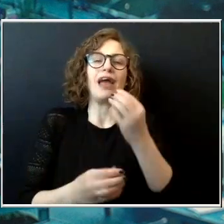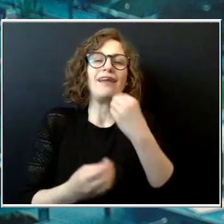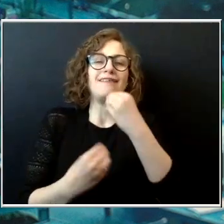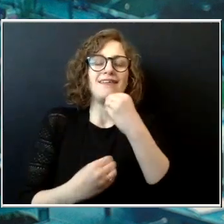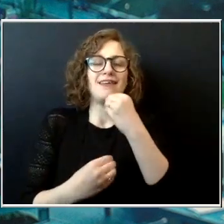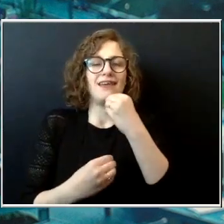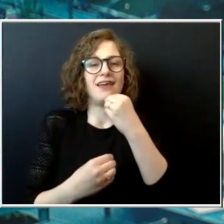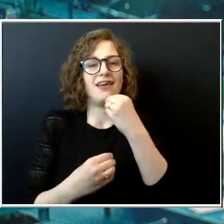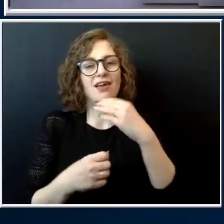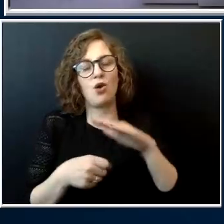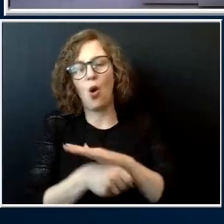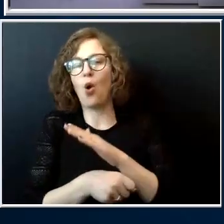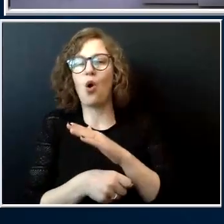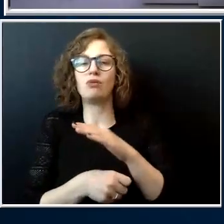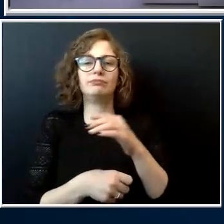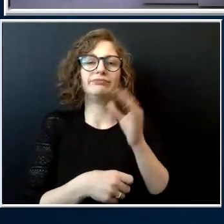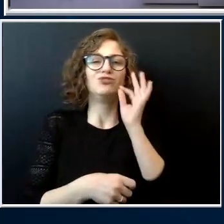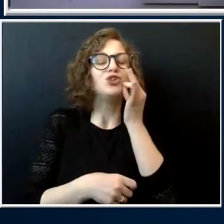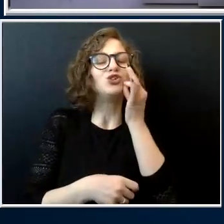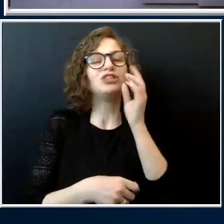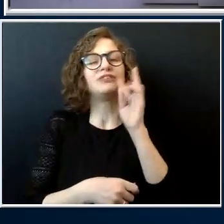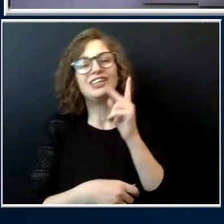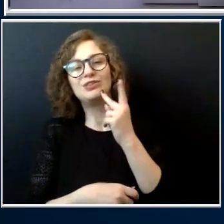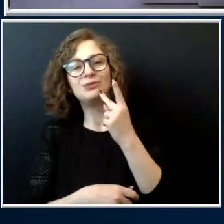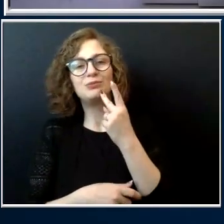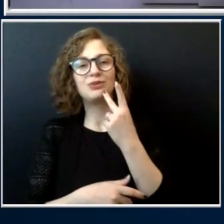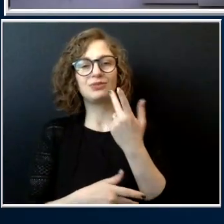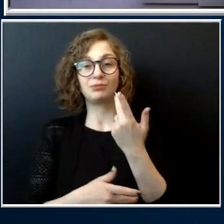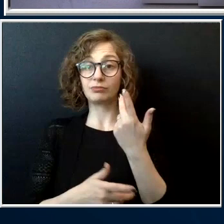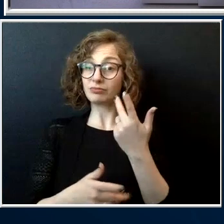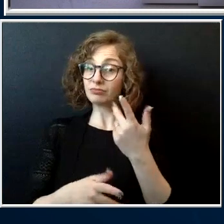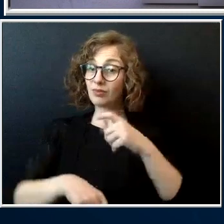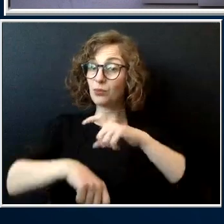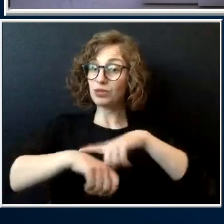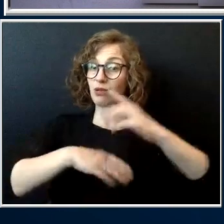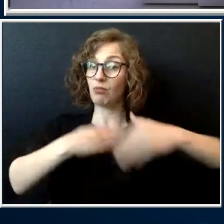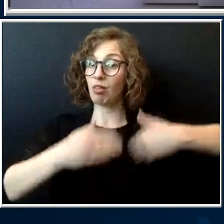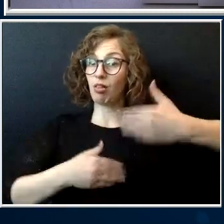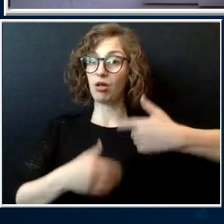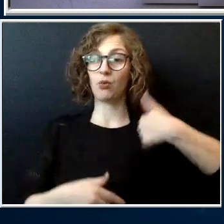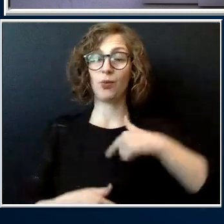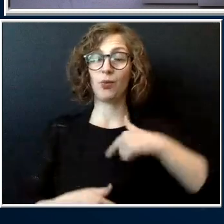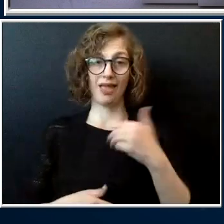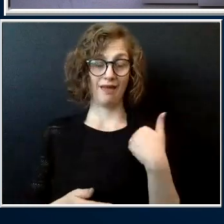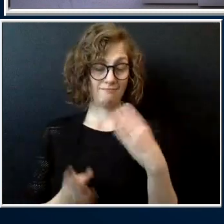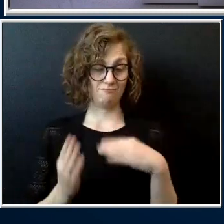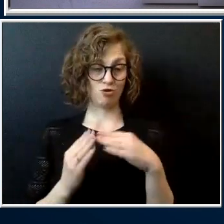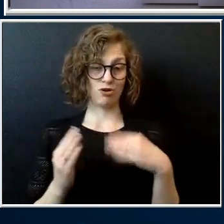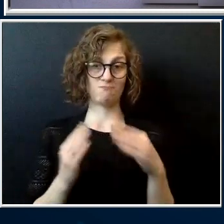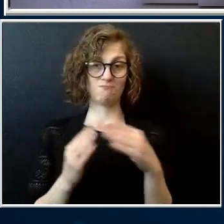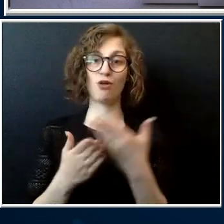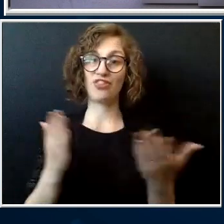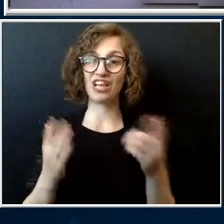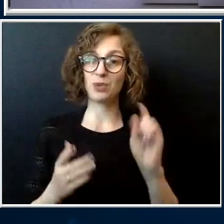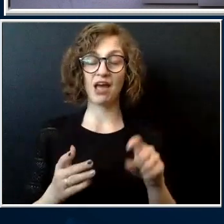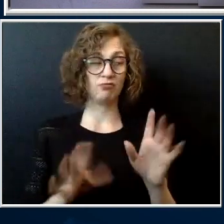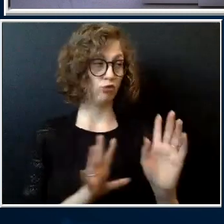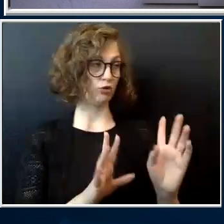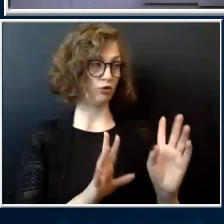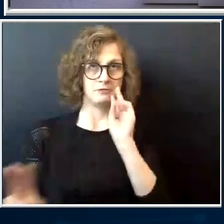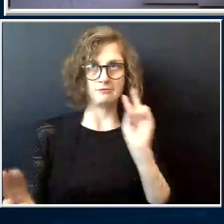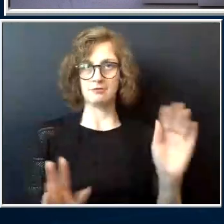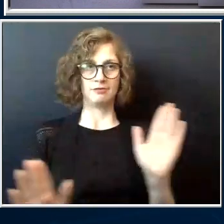to an extreme. But as time progresses, we have more and more things we have to start That's correct. keeping track of. New factors come into play all the